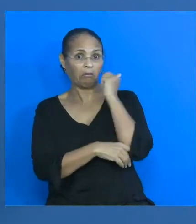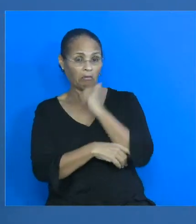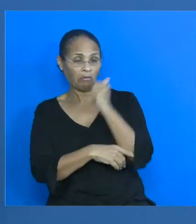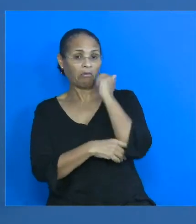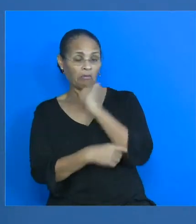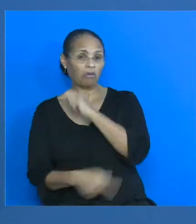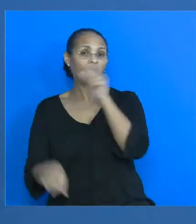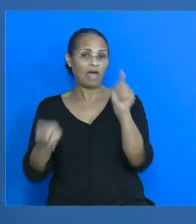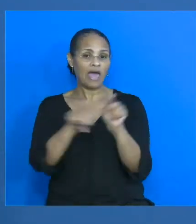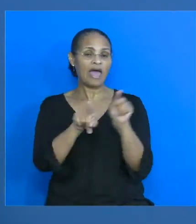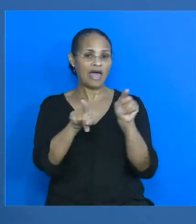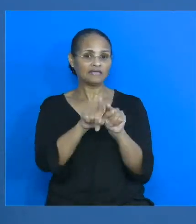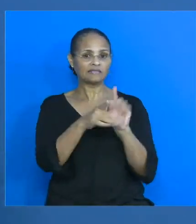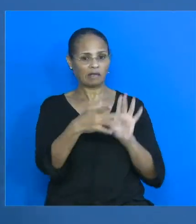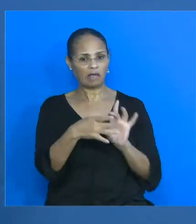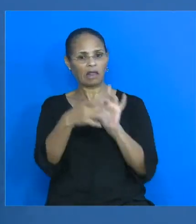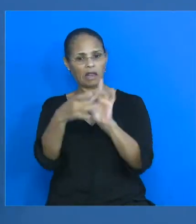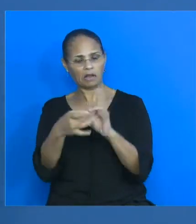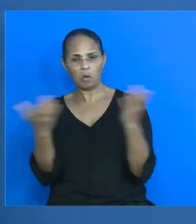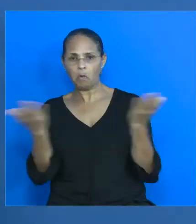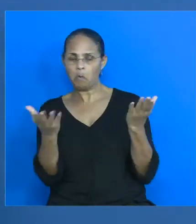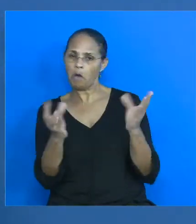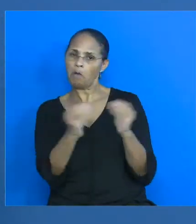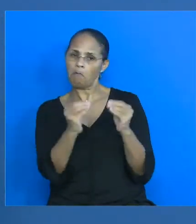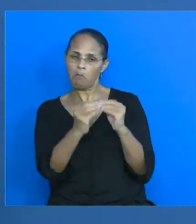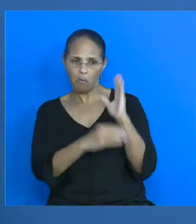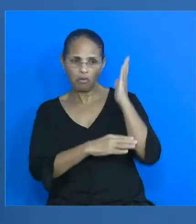it relates to what further